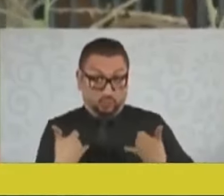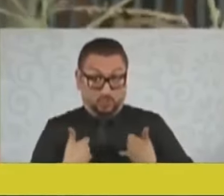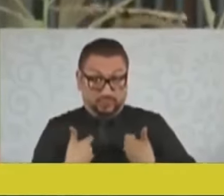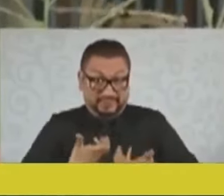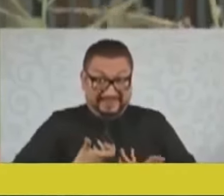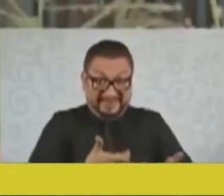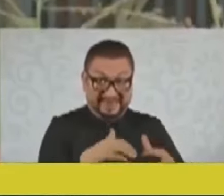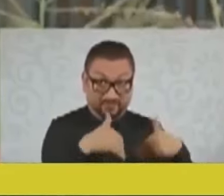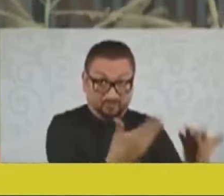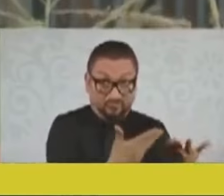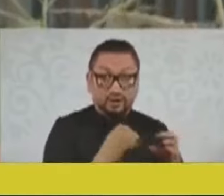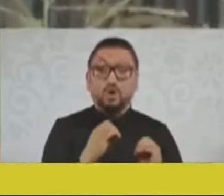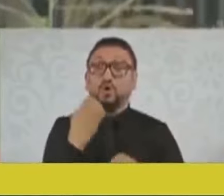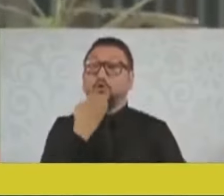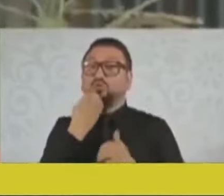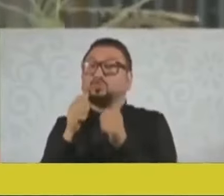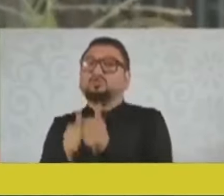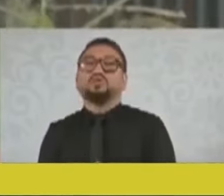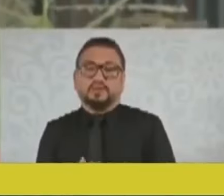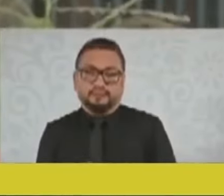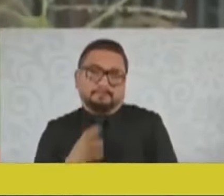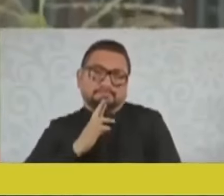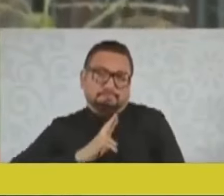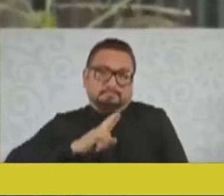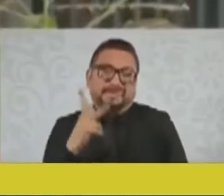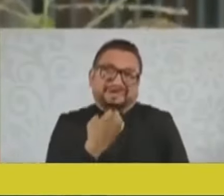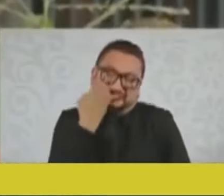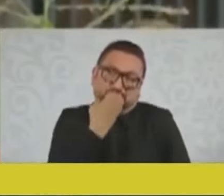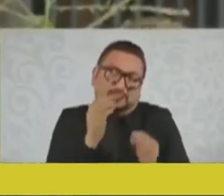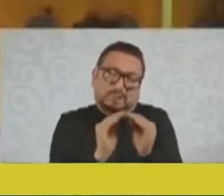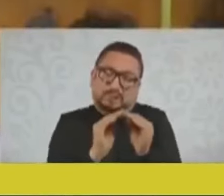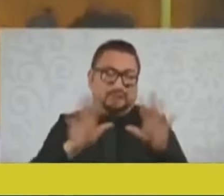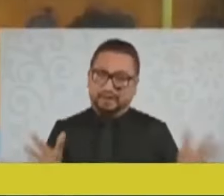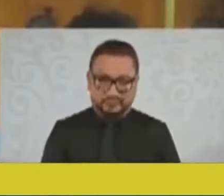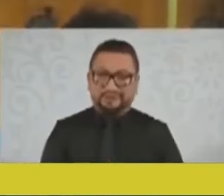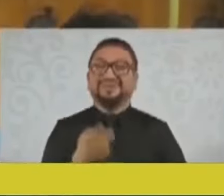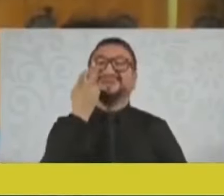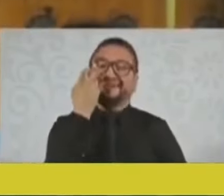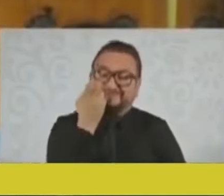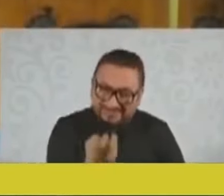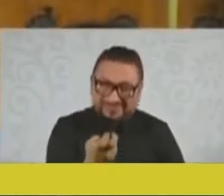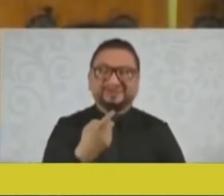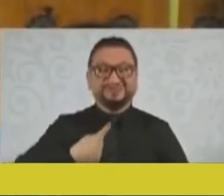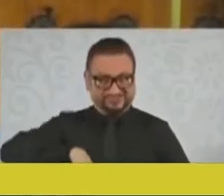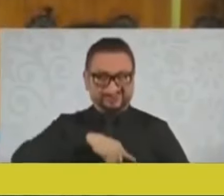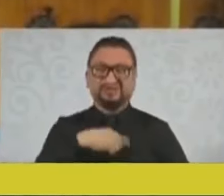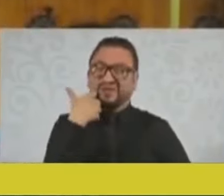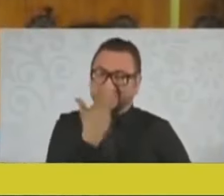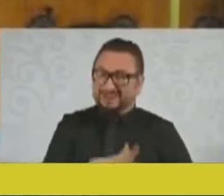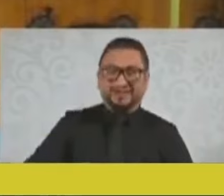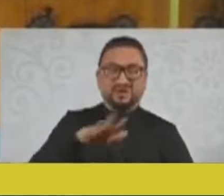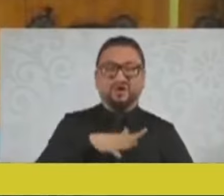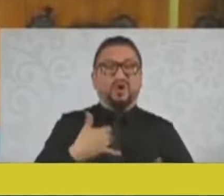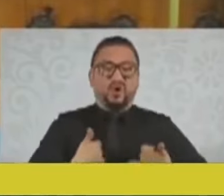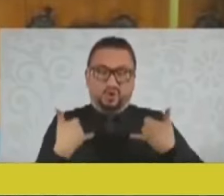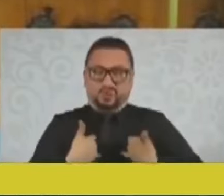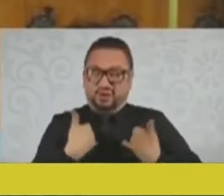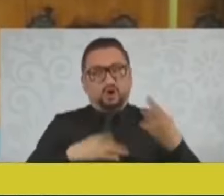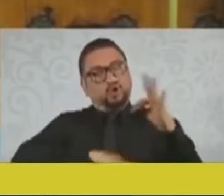It's what is better, to have the adolescents at the streets or in school? Well, in school,